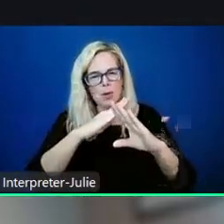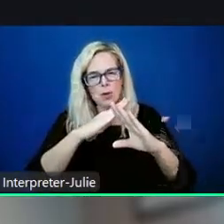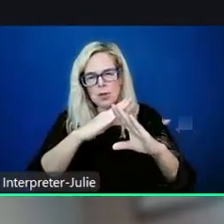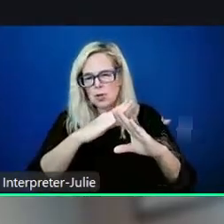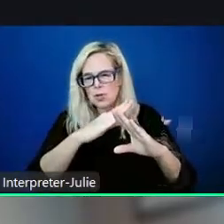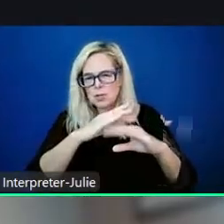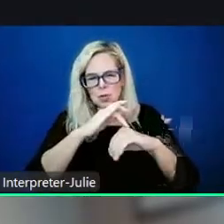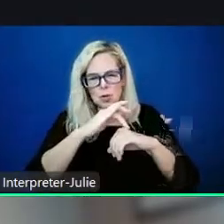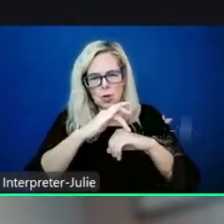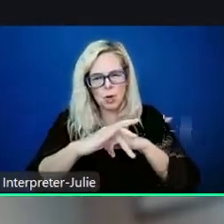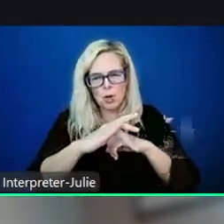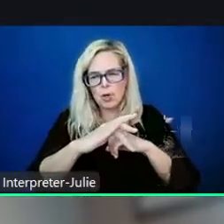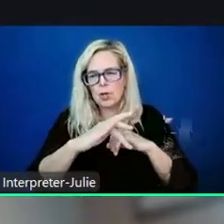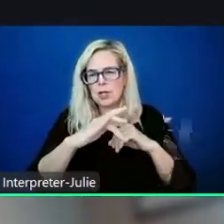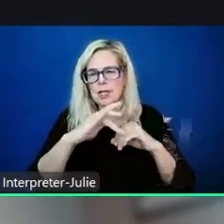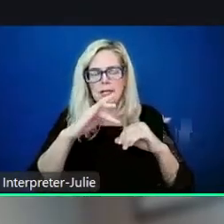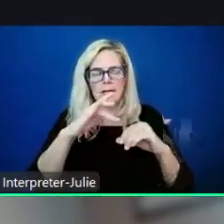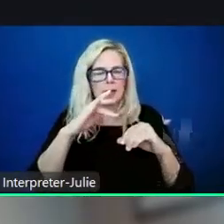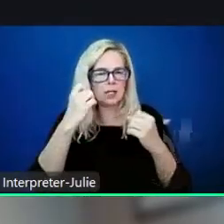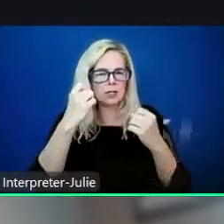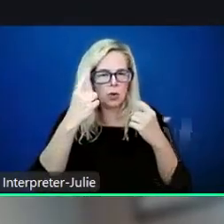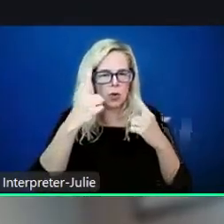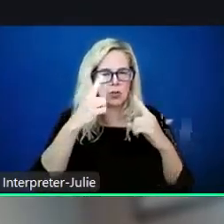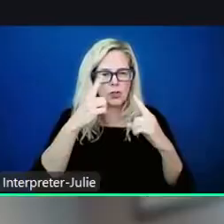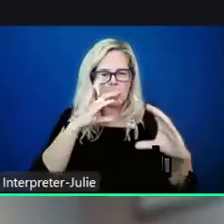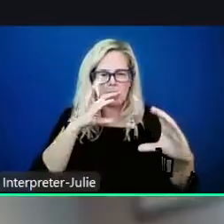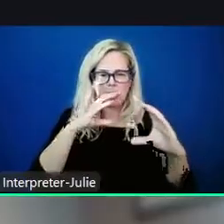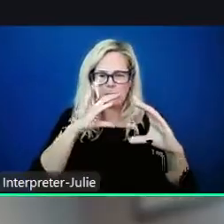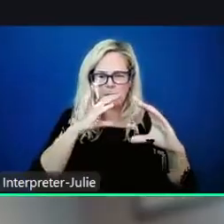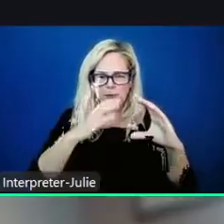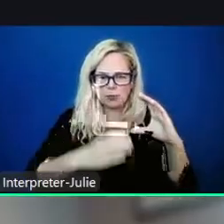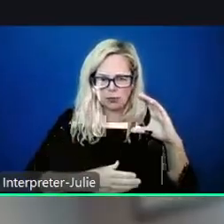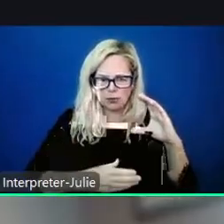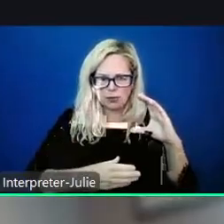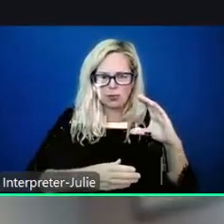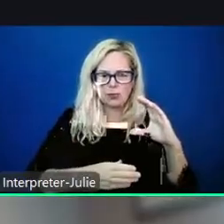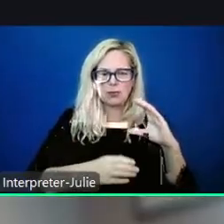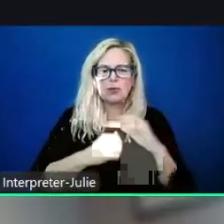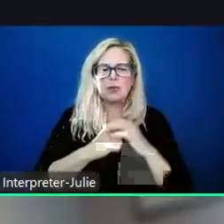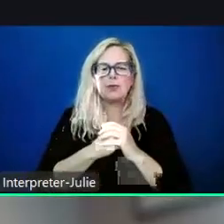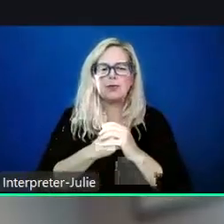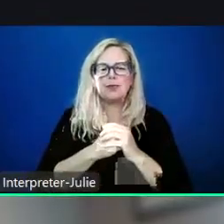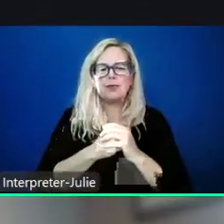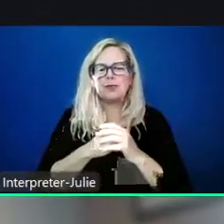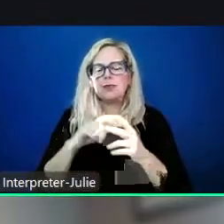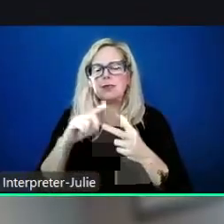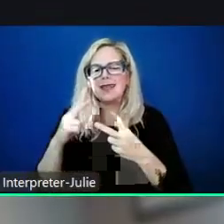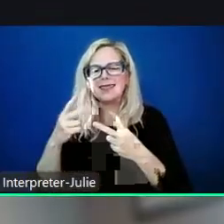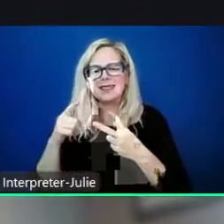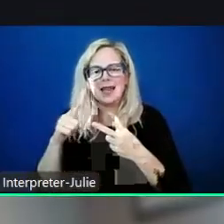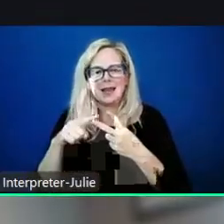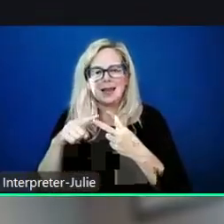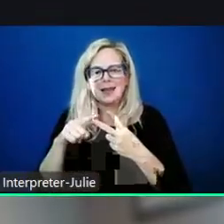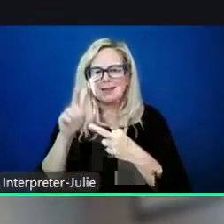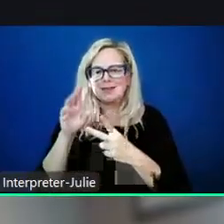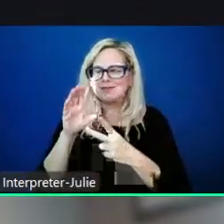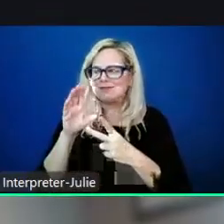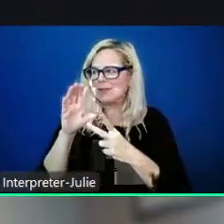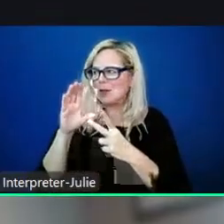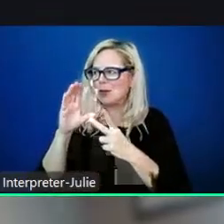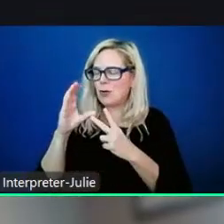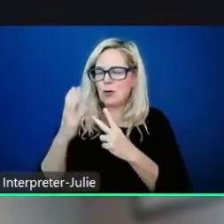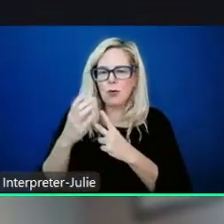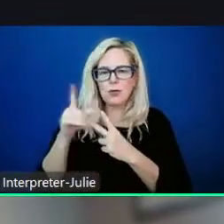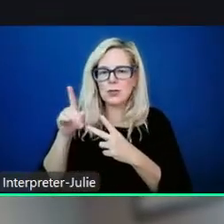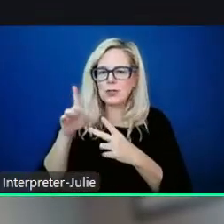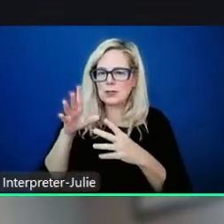school's disability resource professional. Second, the culture really should embrace universal design